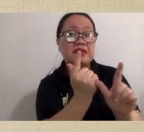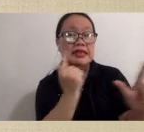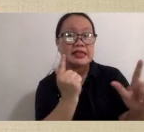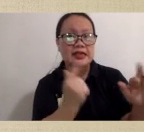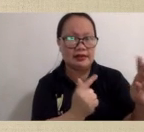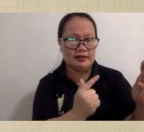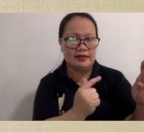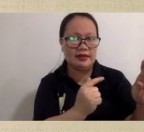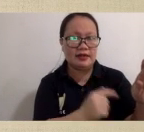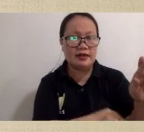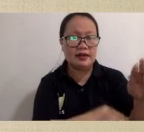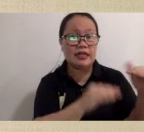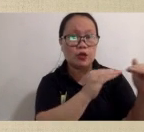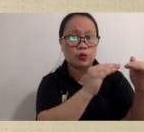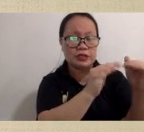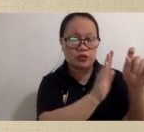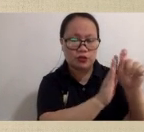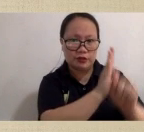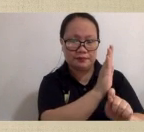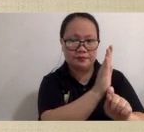ito.